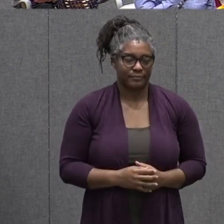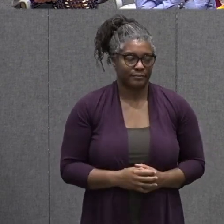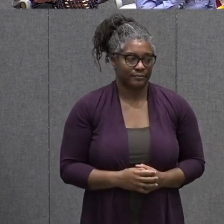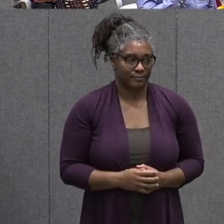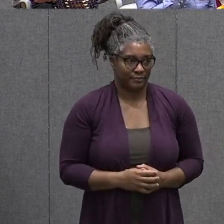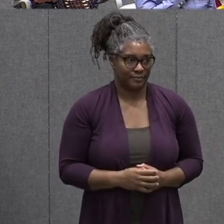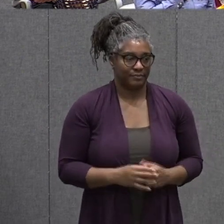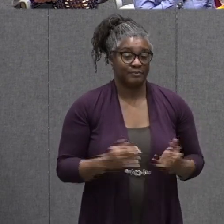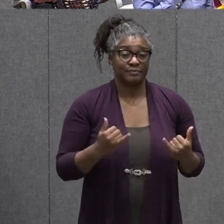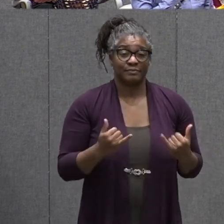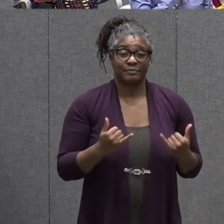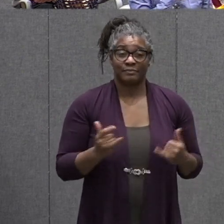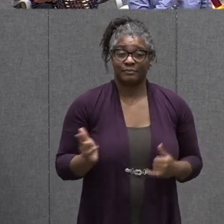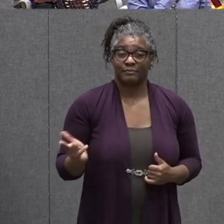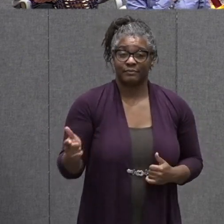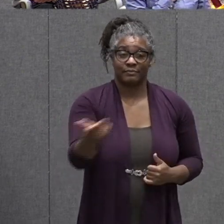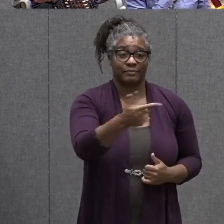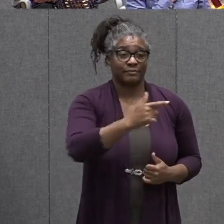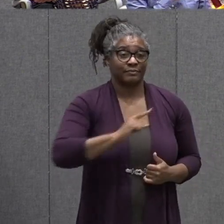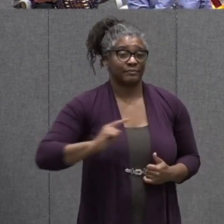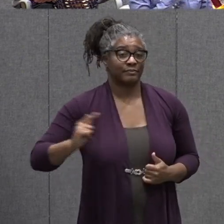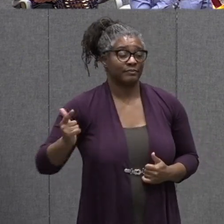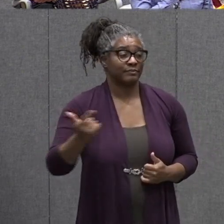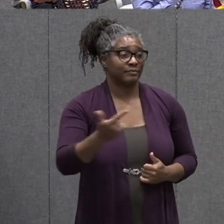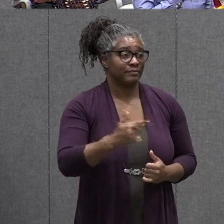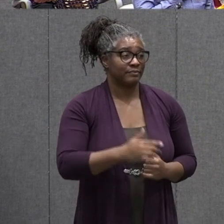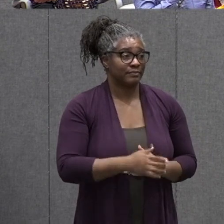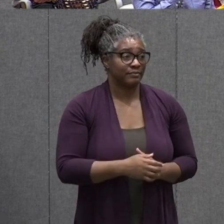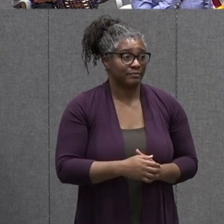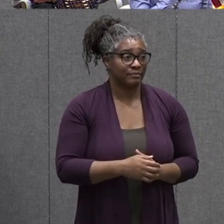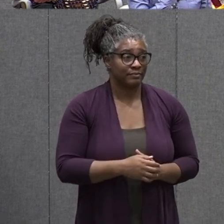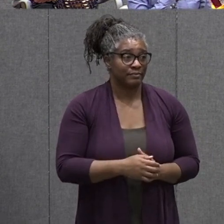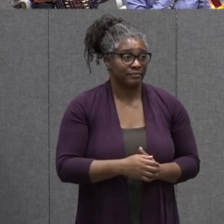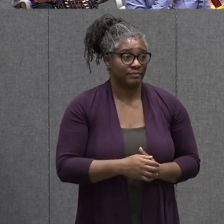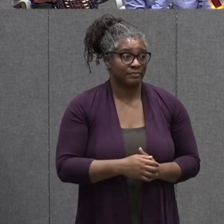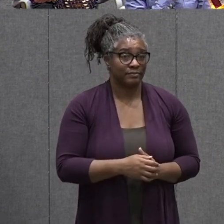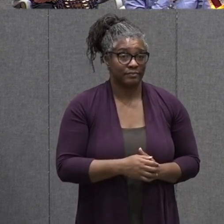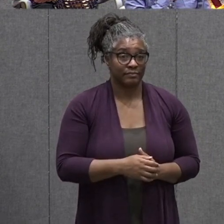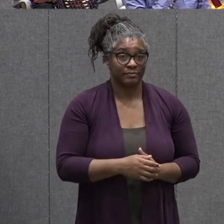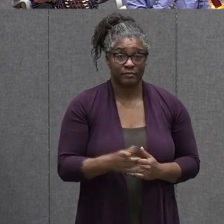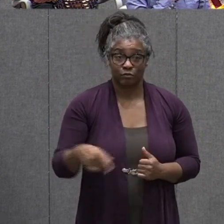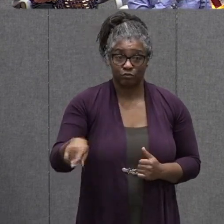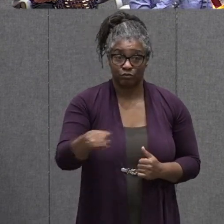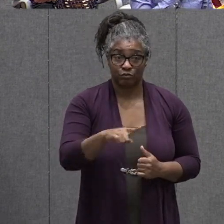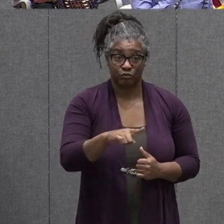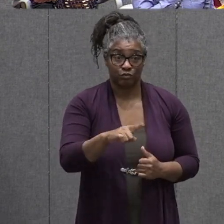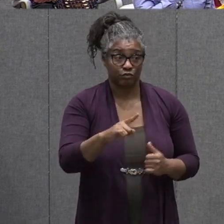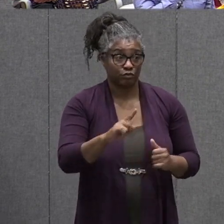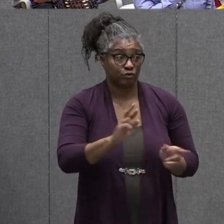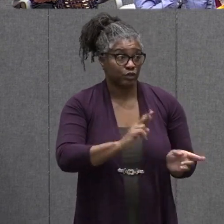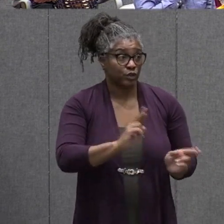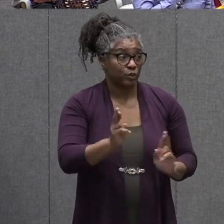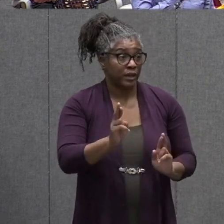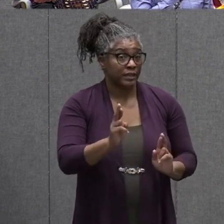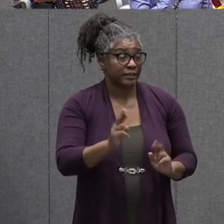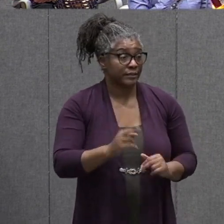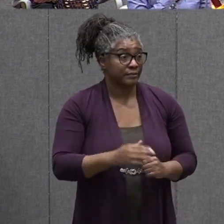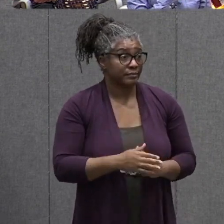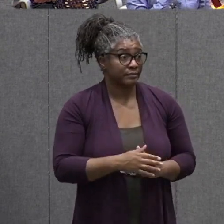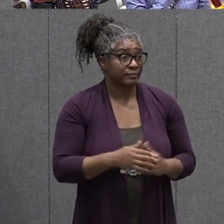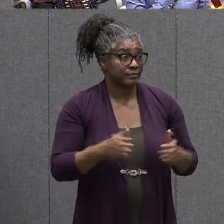So let's go around and let's look around and let's see. If you're ready to put your part in, you can stop your